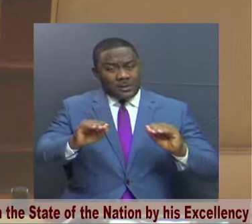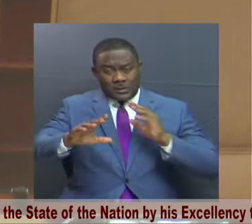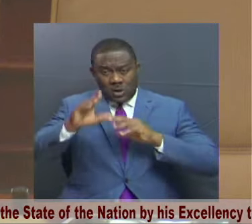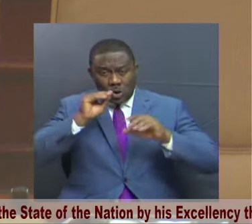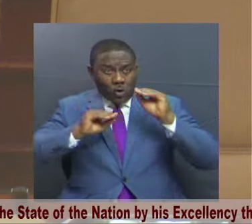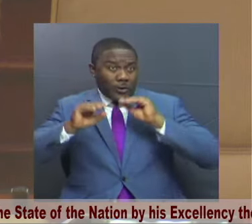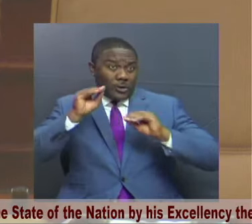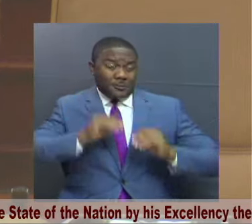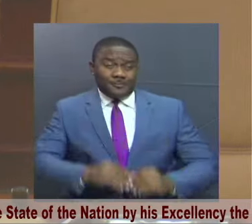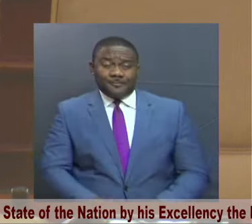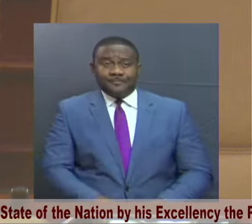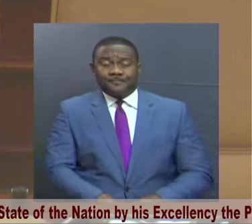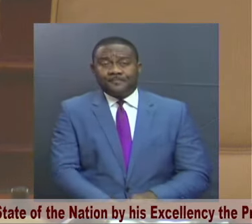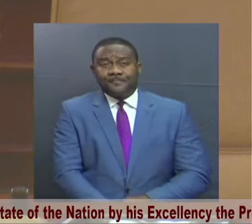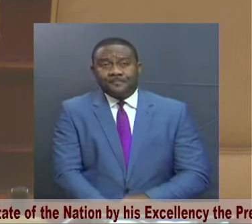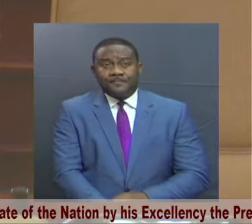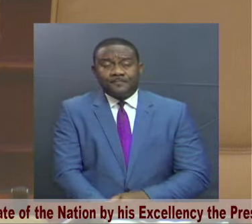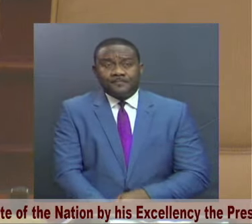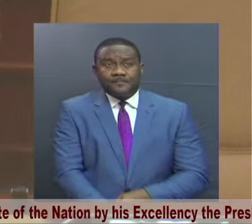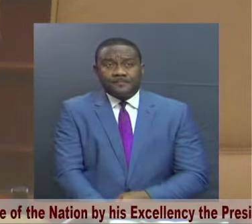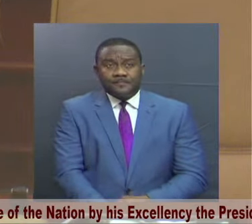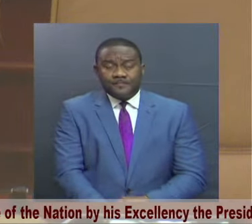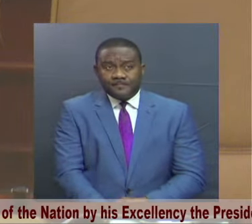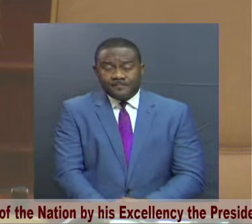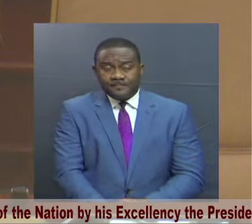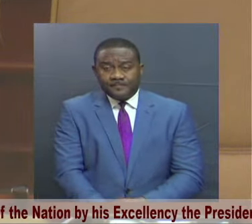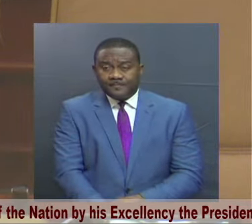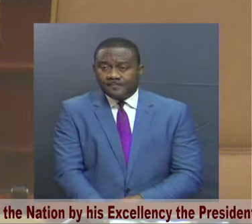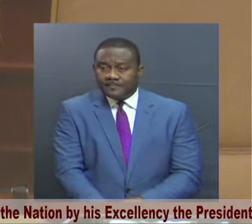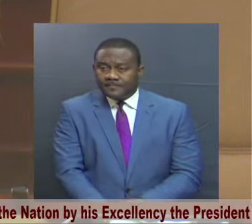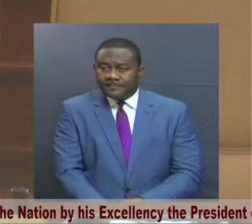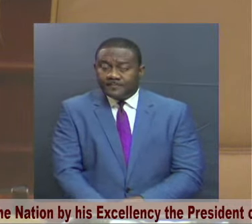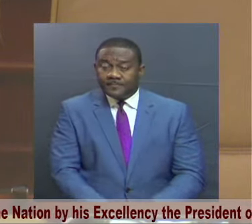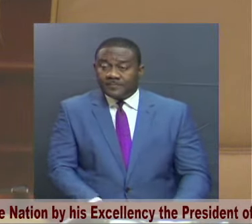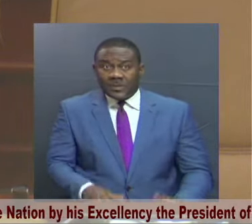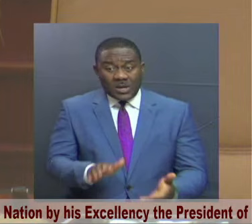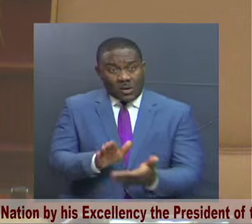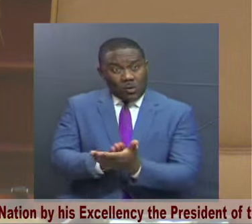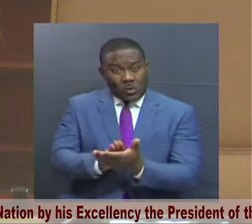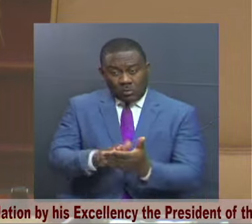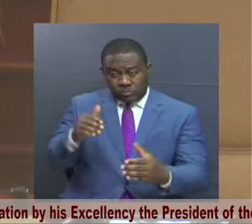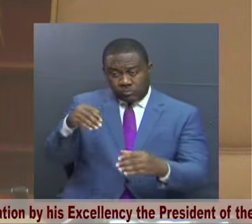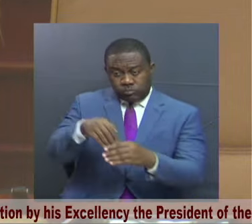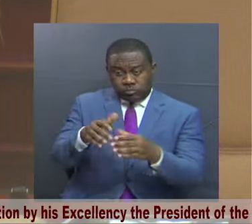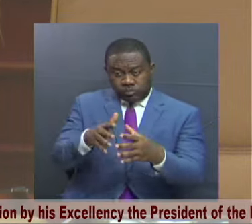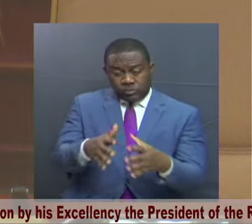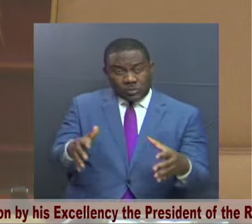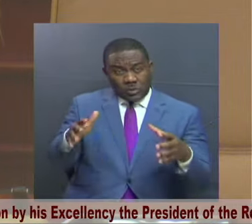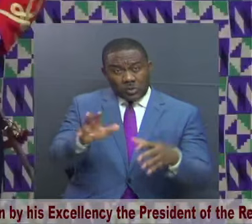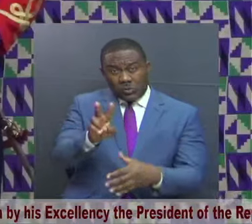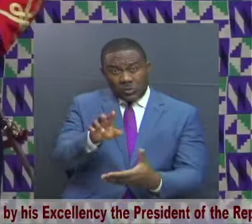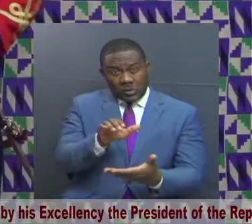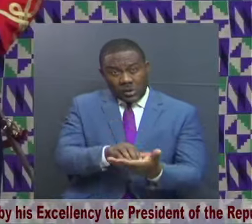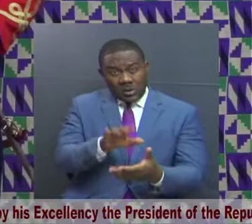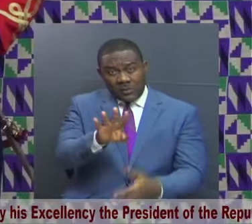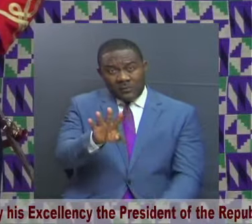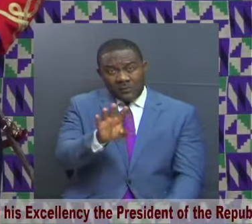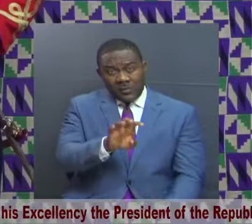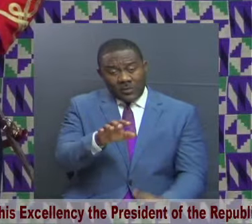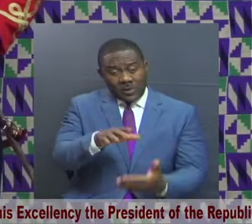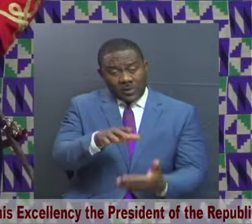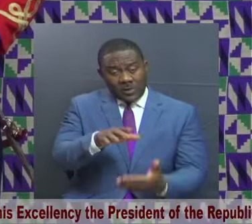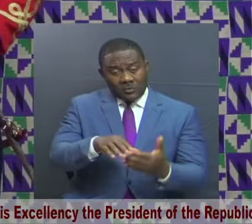and learning the operational high schools have a total enrollment at present of 2,400